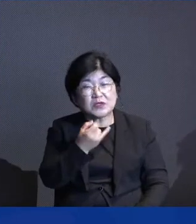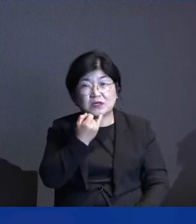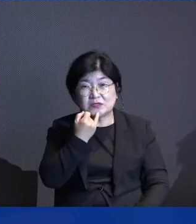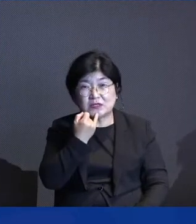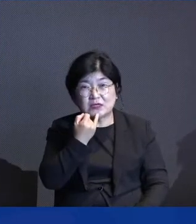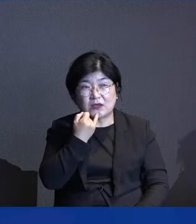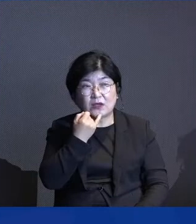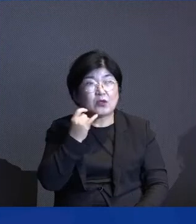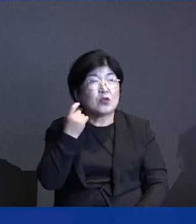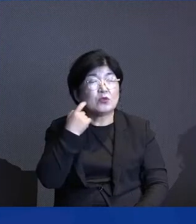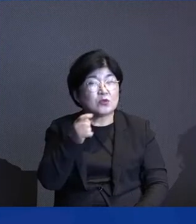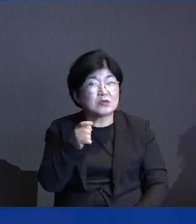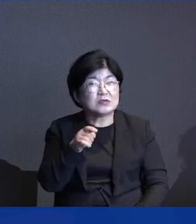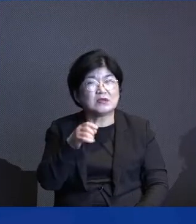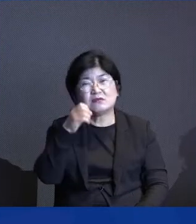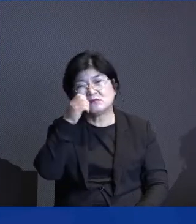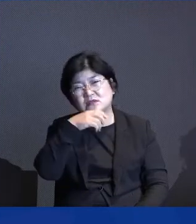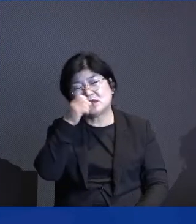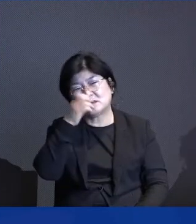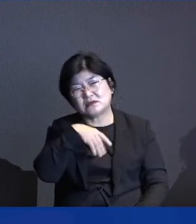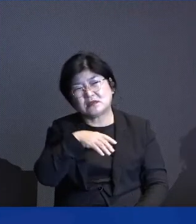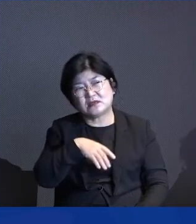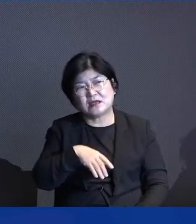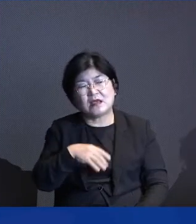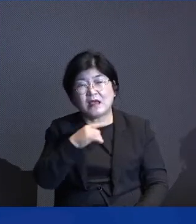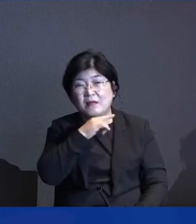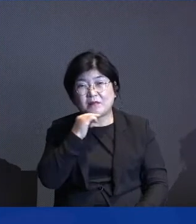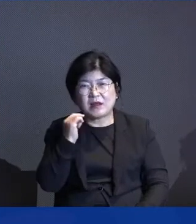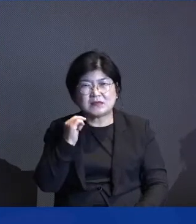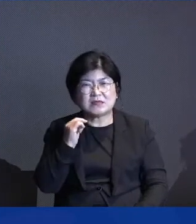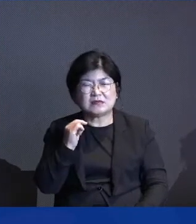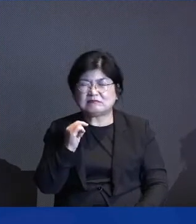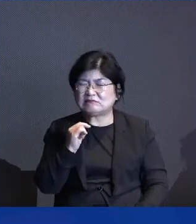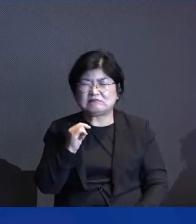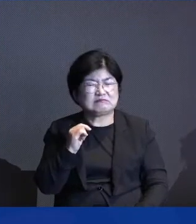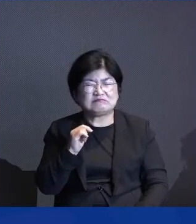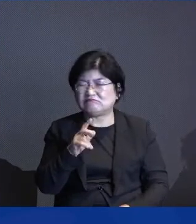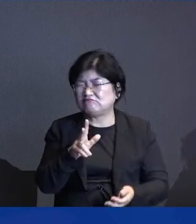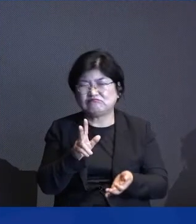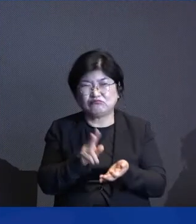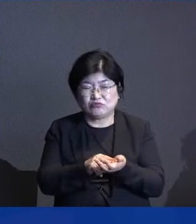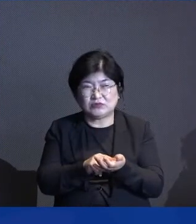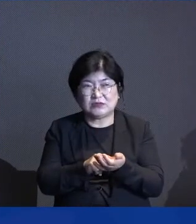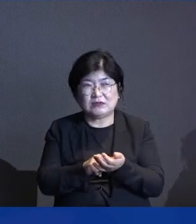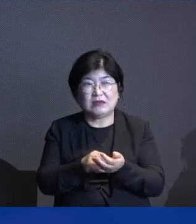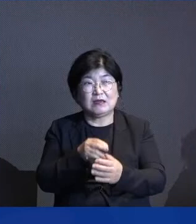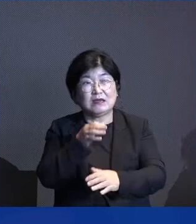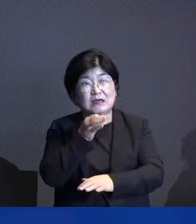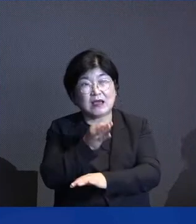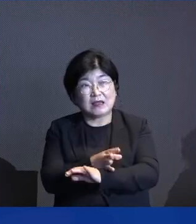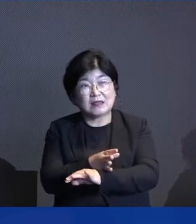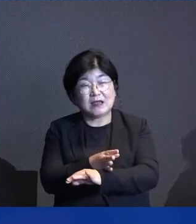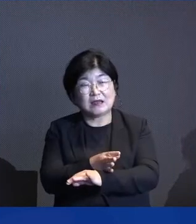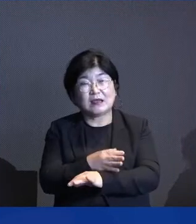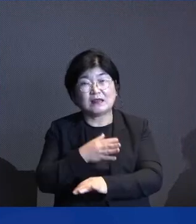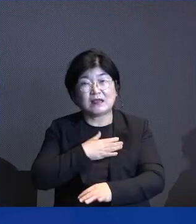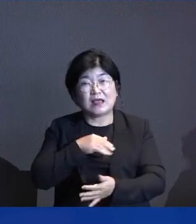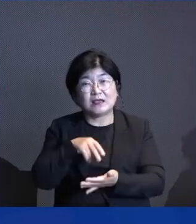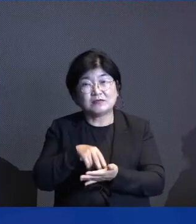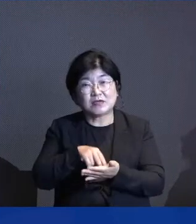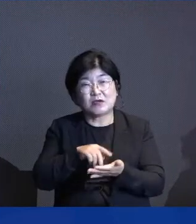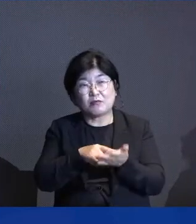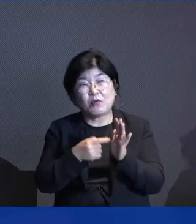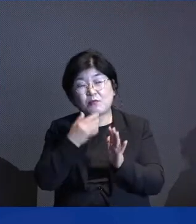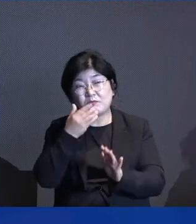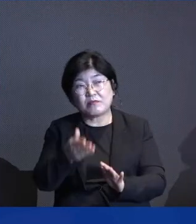they have more than 2 or 3 problems. And it includes problems regarding